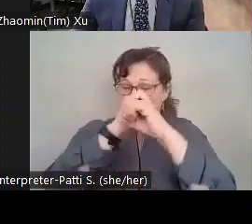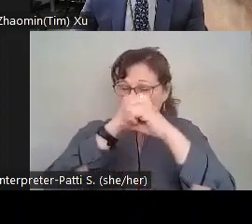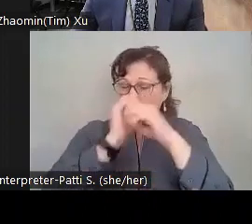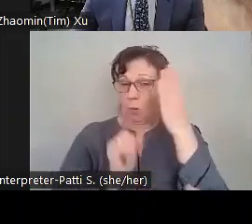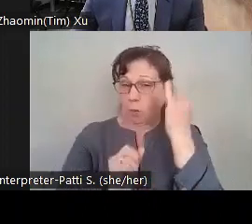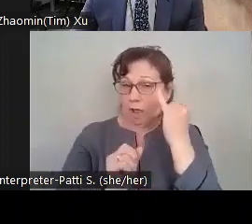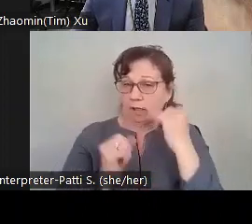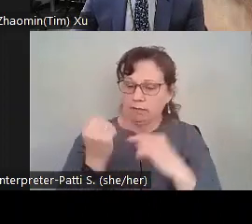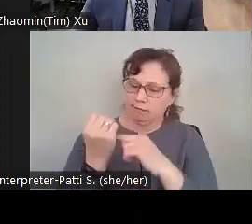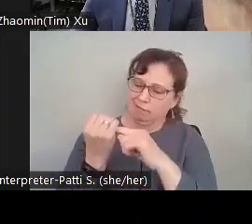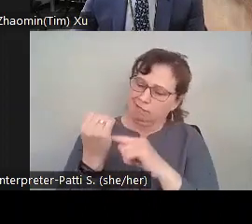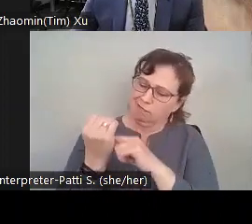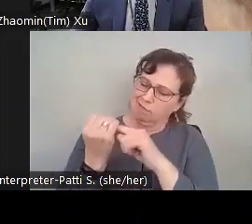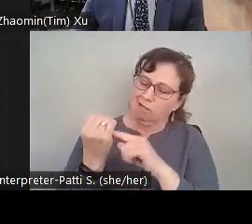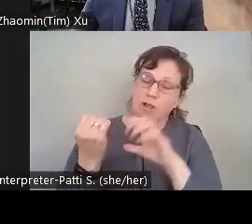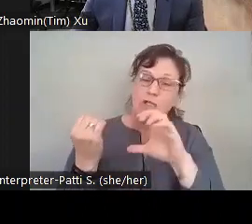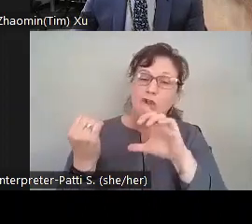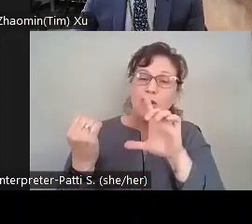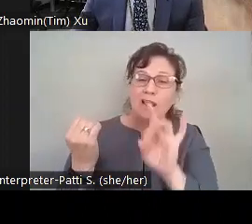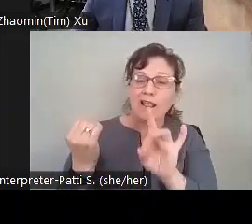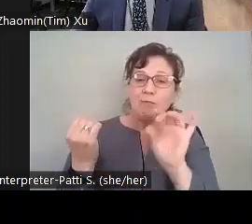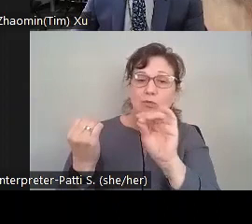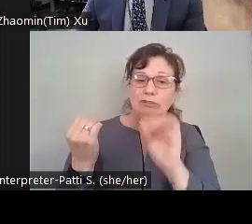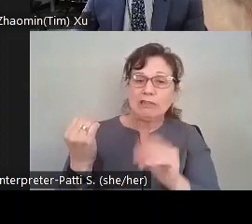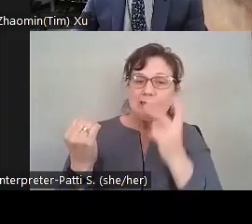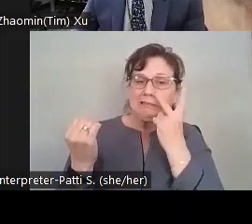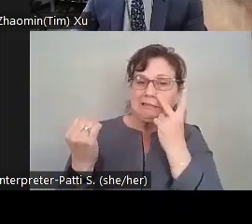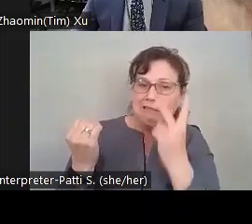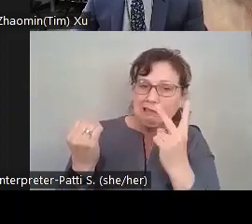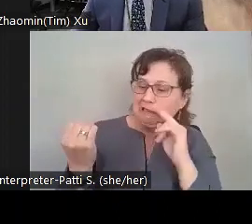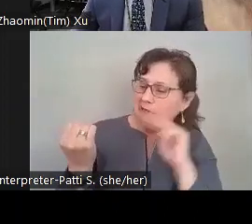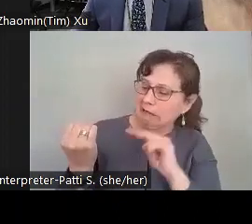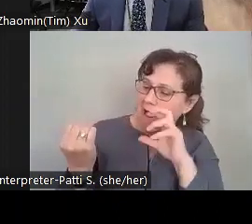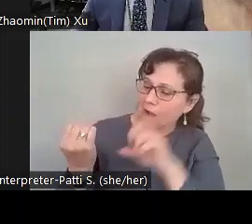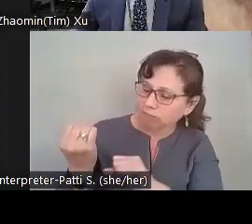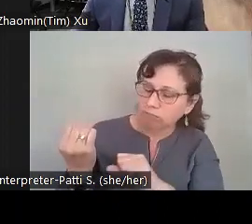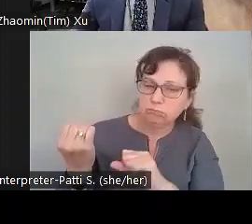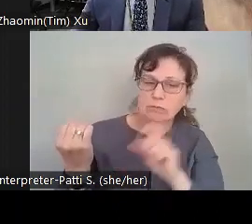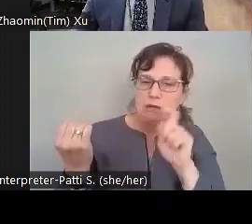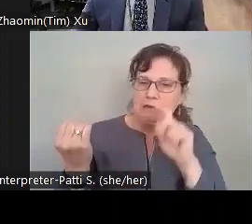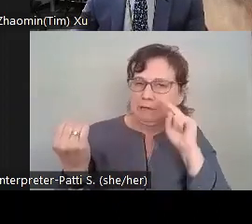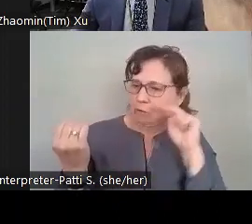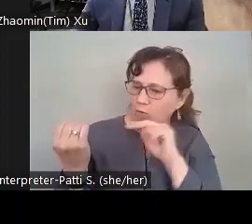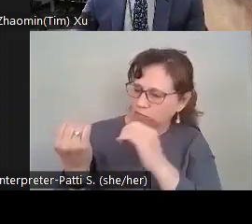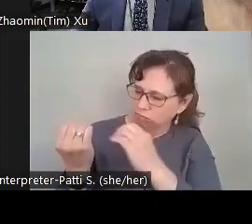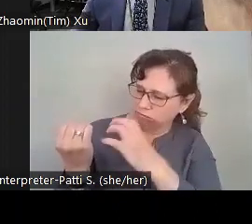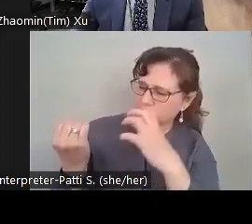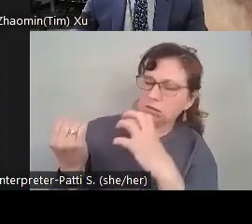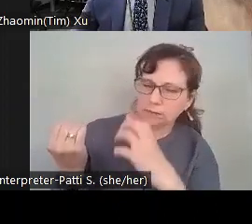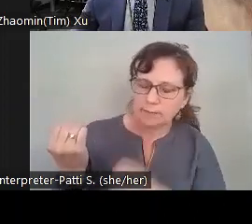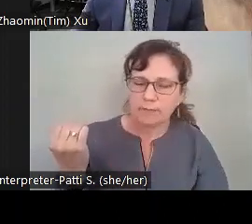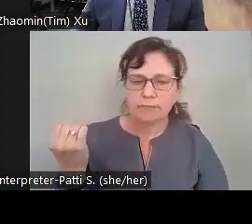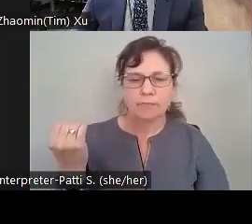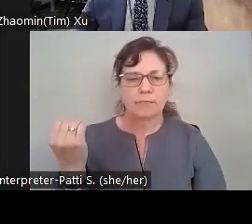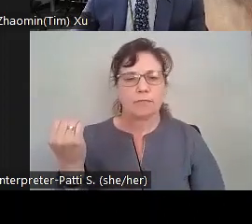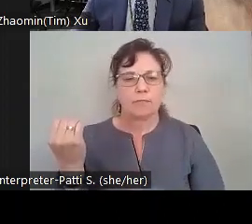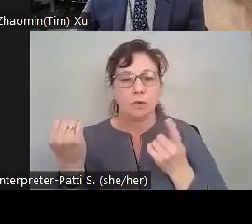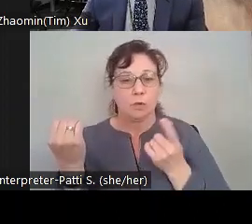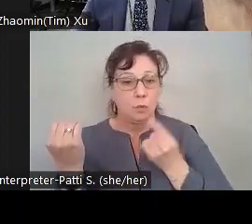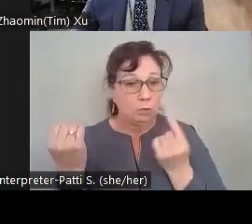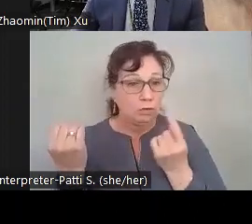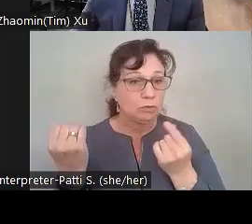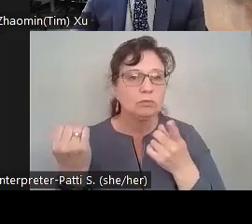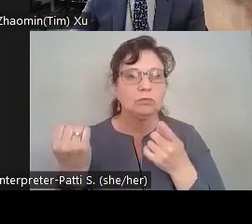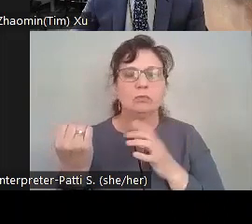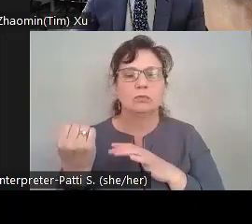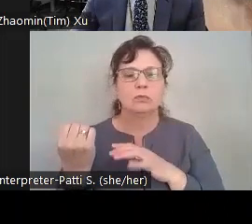about 38% of abnormal lesions are actually visible to the naked eye. So what do we do during the high-resolution anoscopy, which is